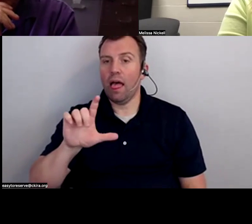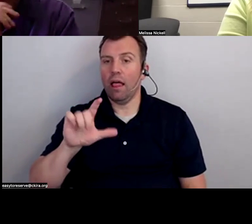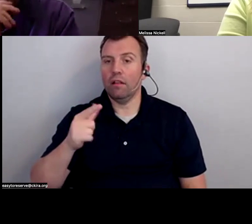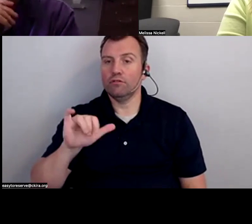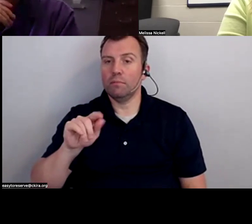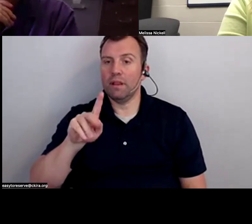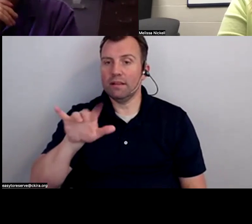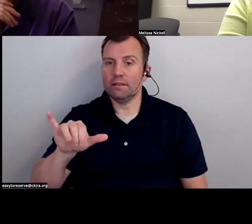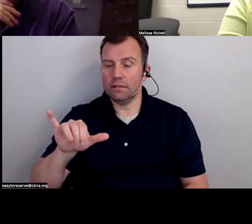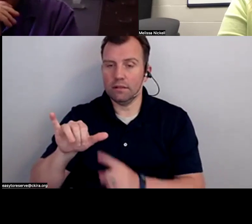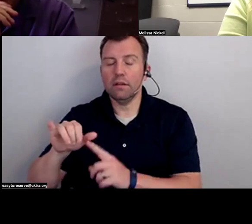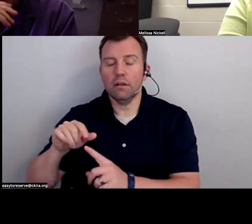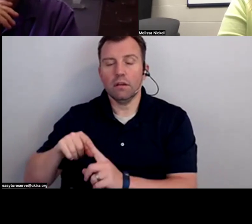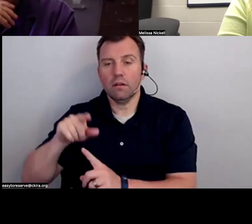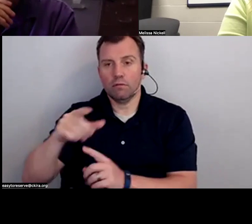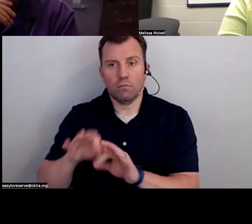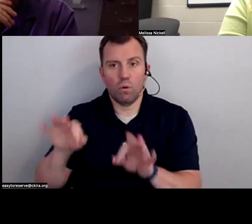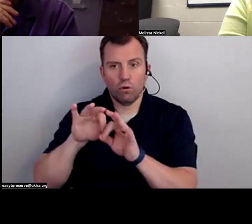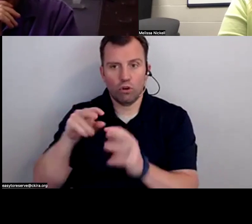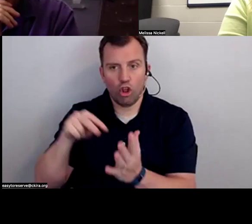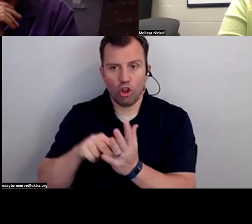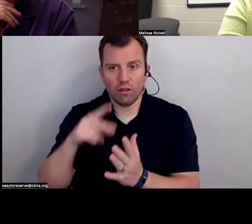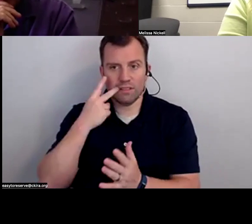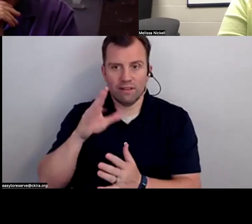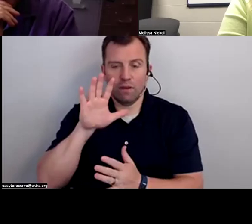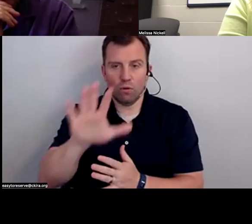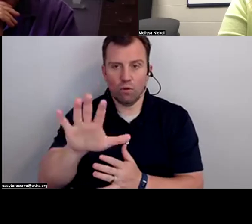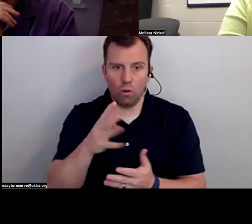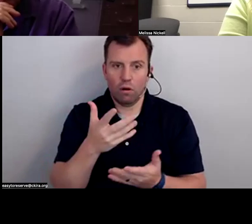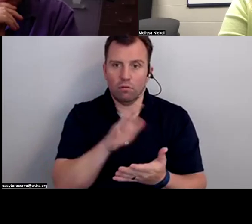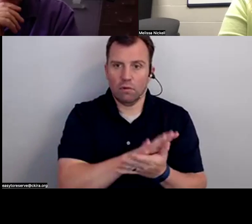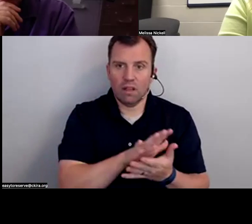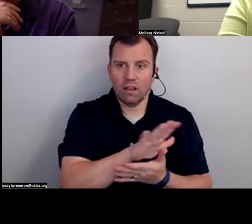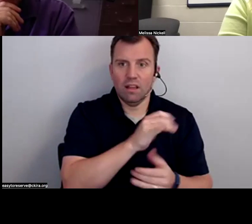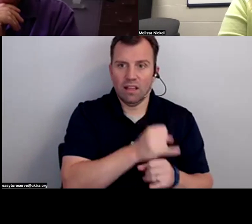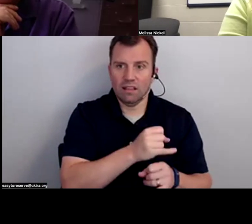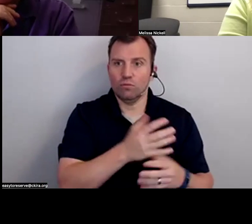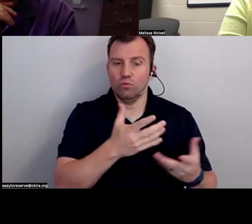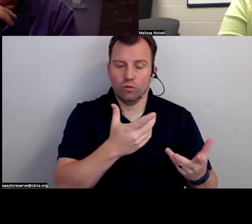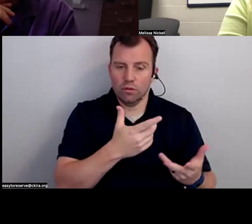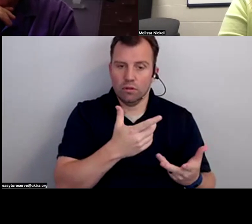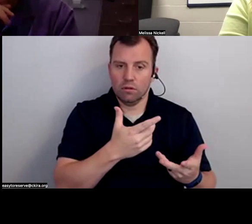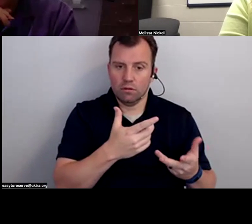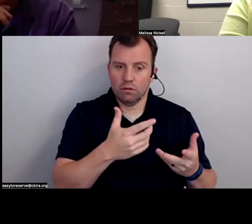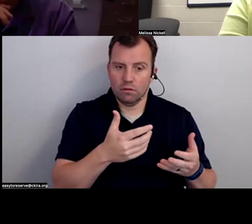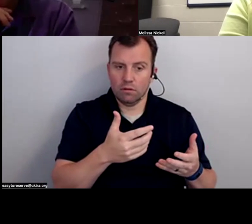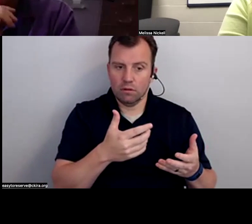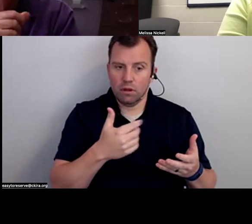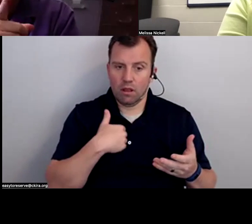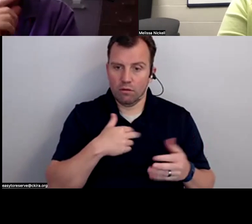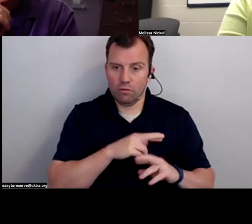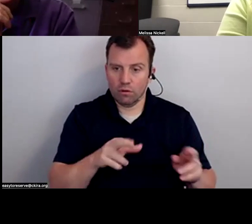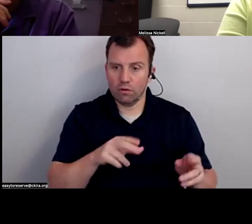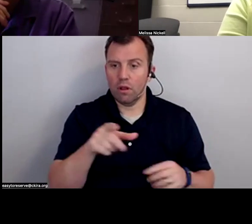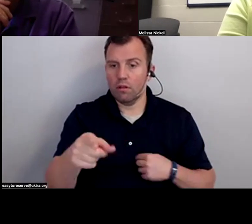prudent to check and see if your institution is eligible for both before making a decision as well. I'll add